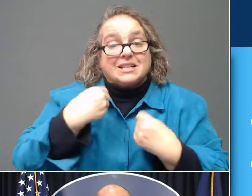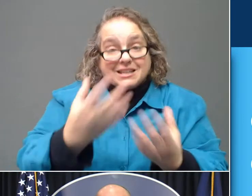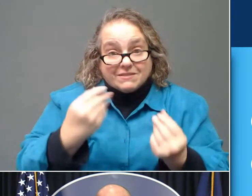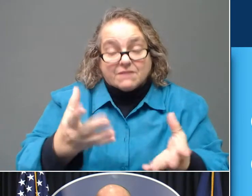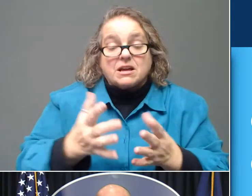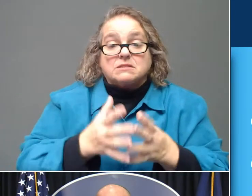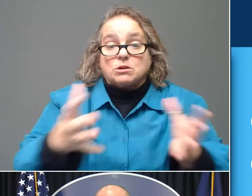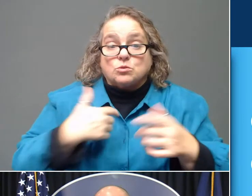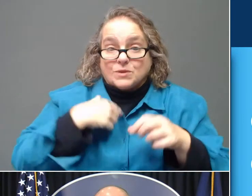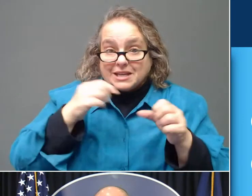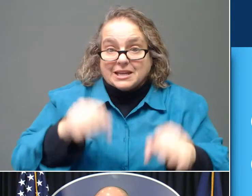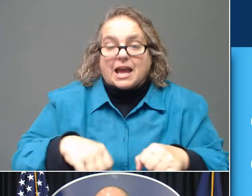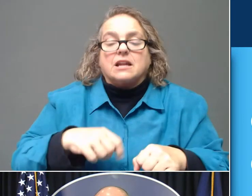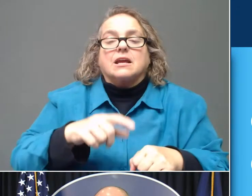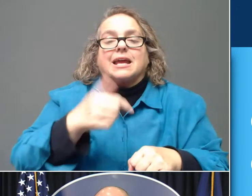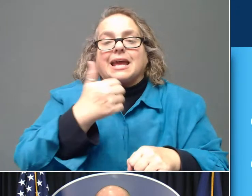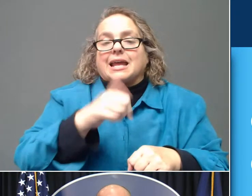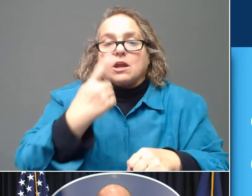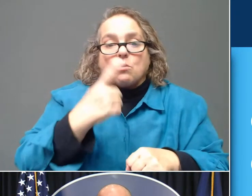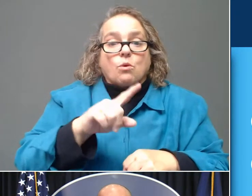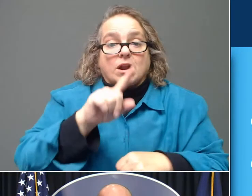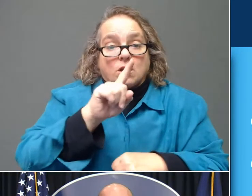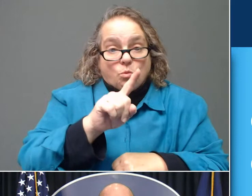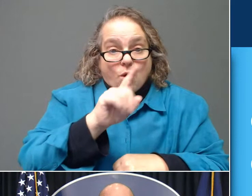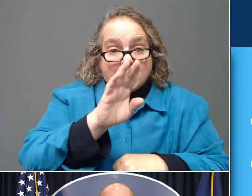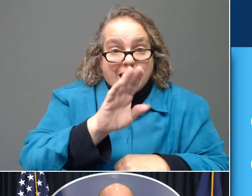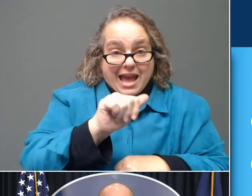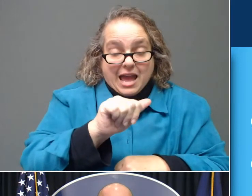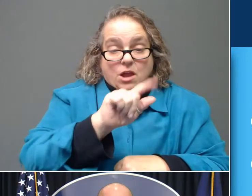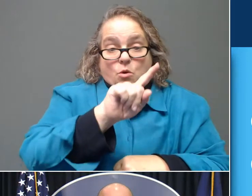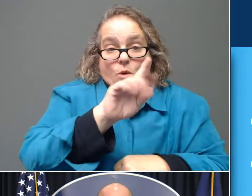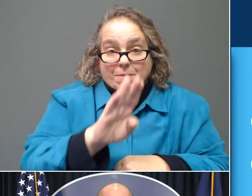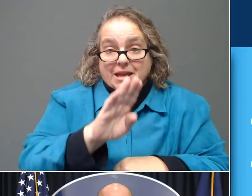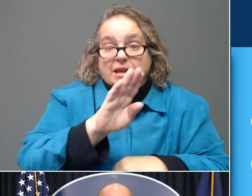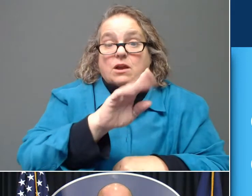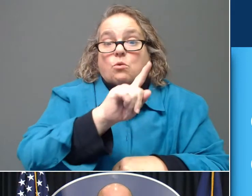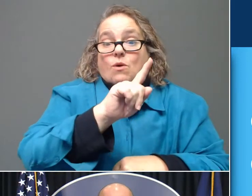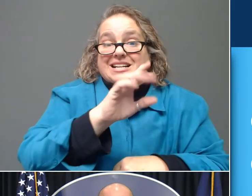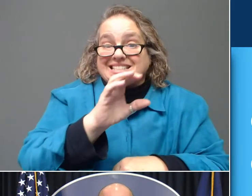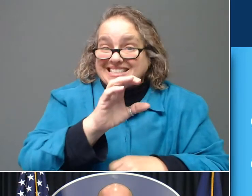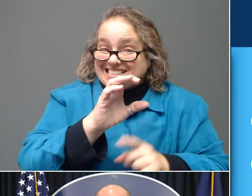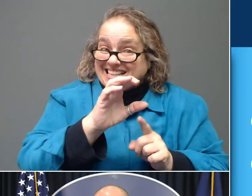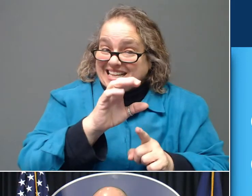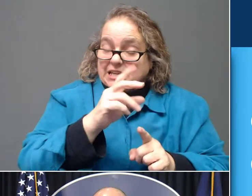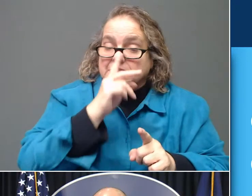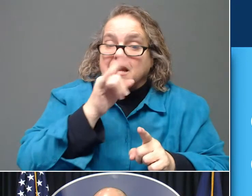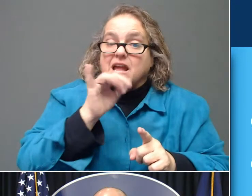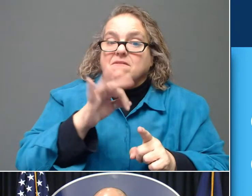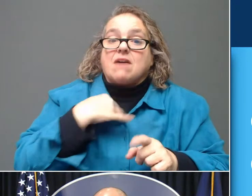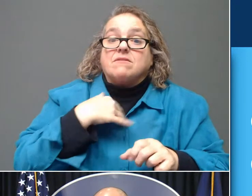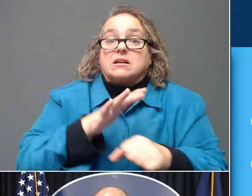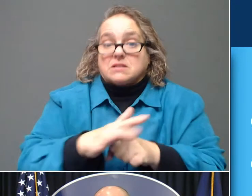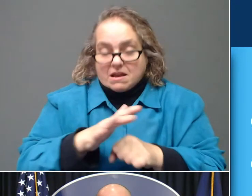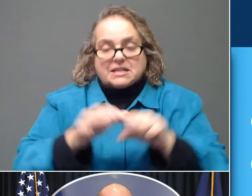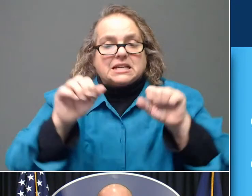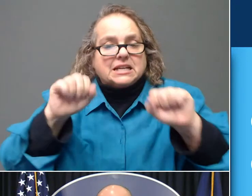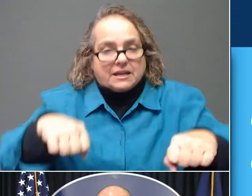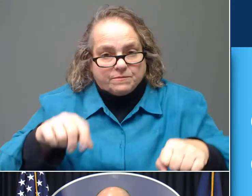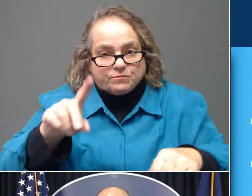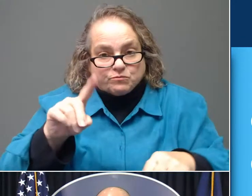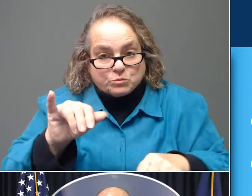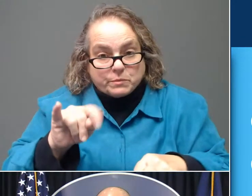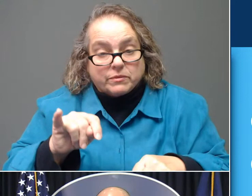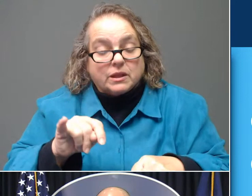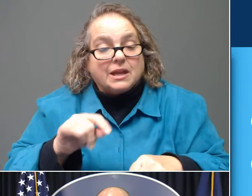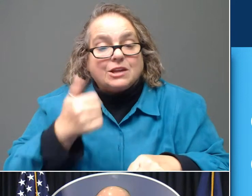each vaccination site meets its 90% or more of all vaccines received that week being administered to interested